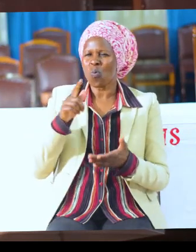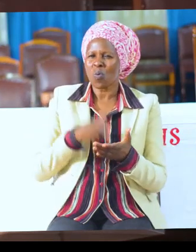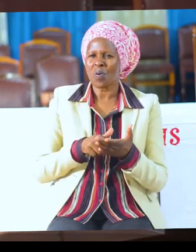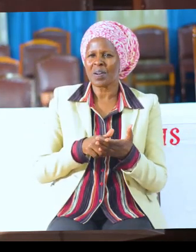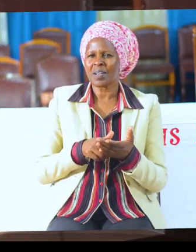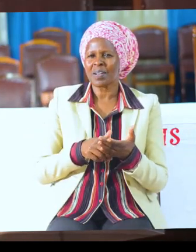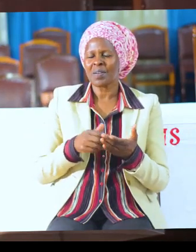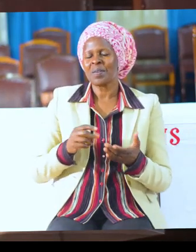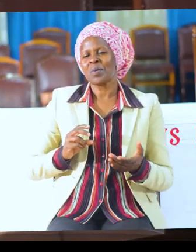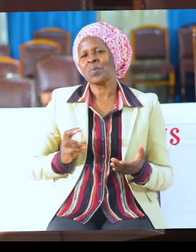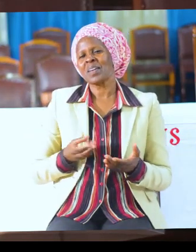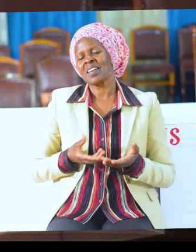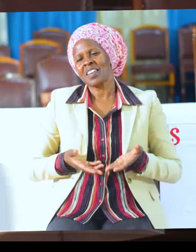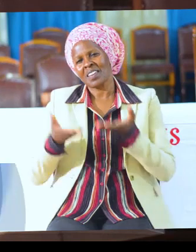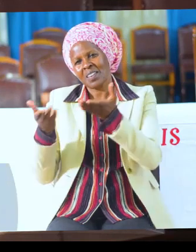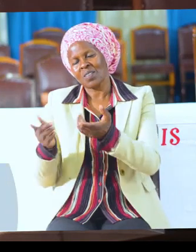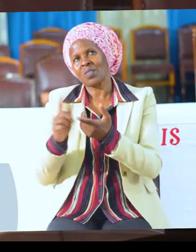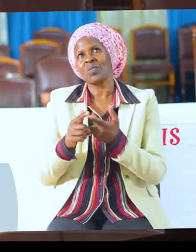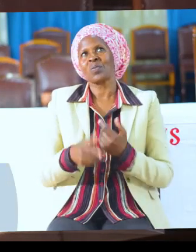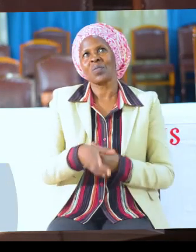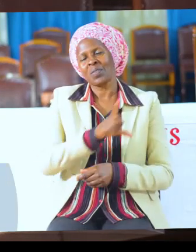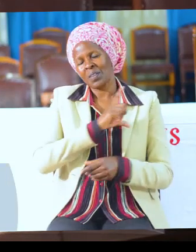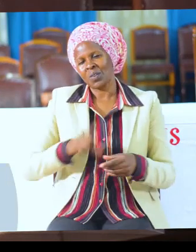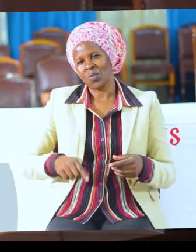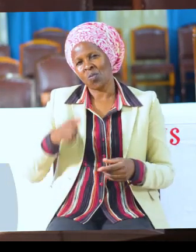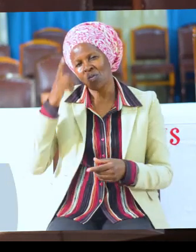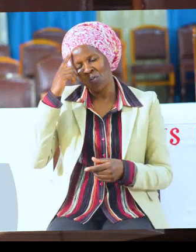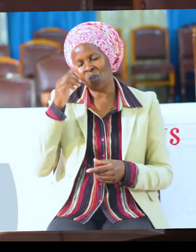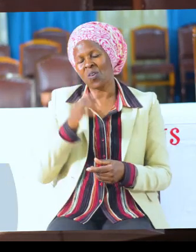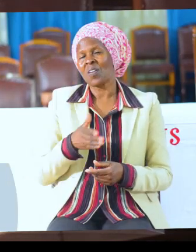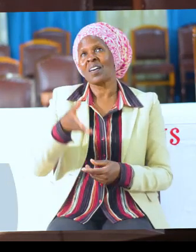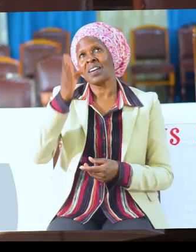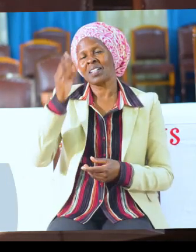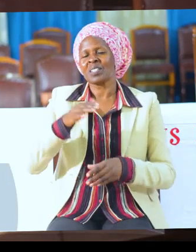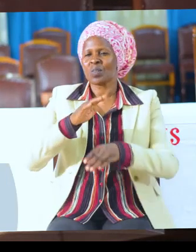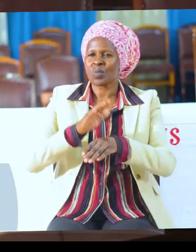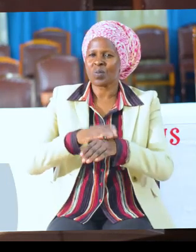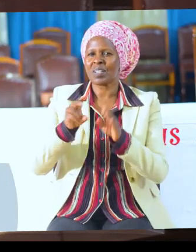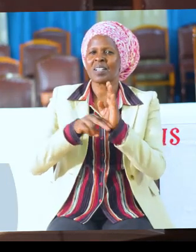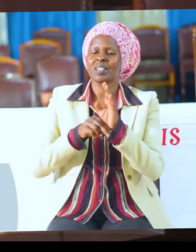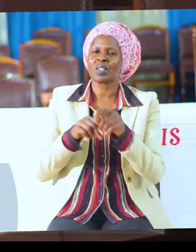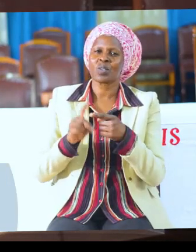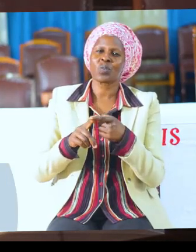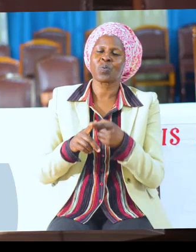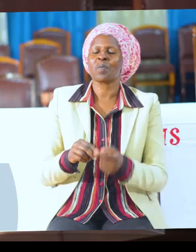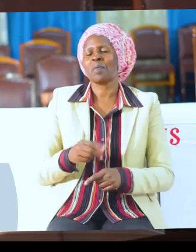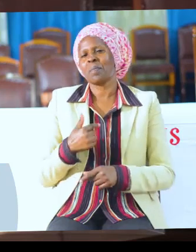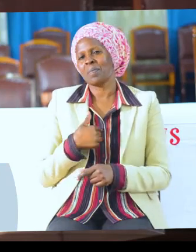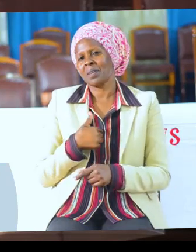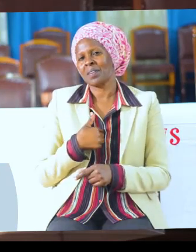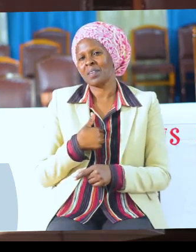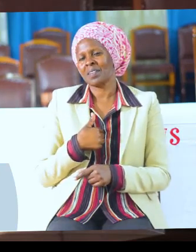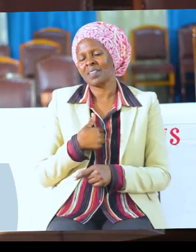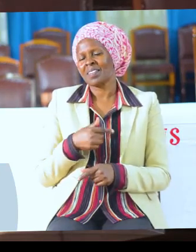render unto the Lord for all his goodness to me? What shall I render unto the Lord for all